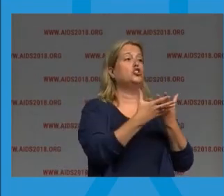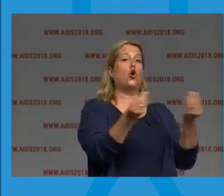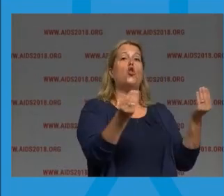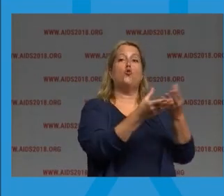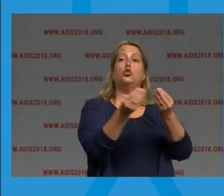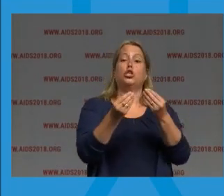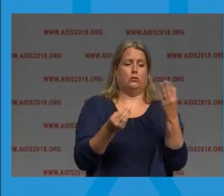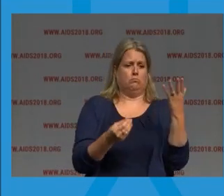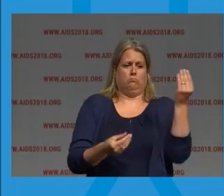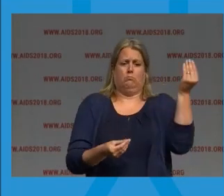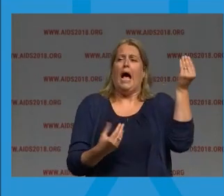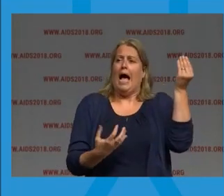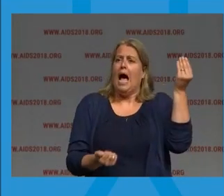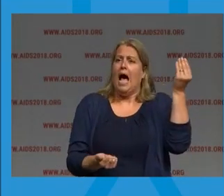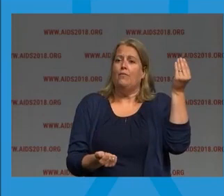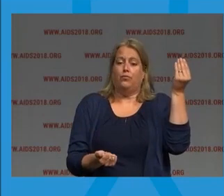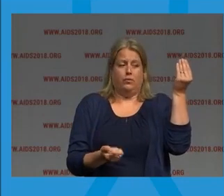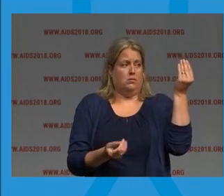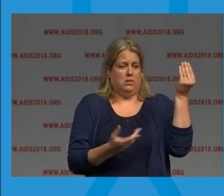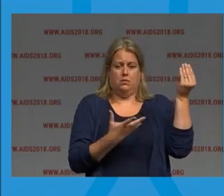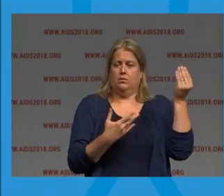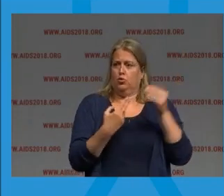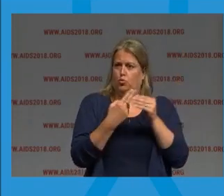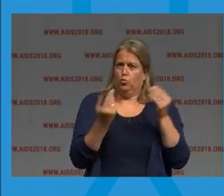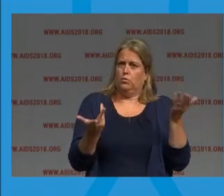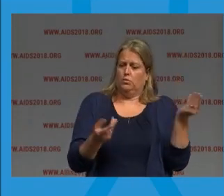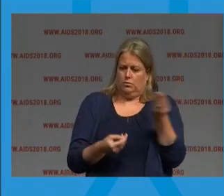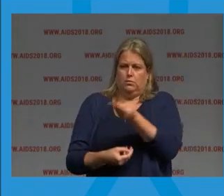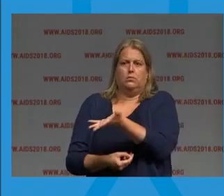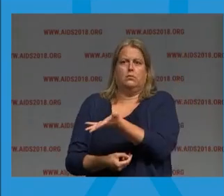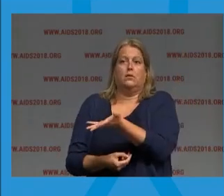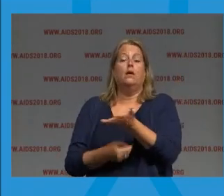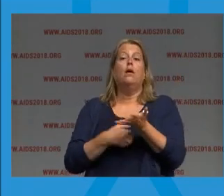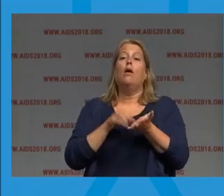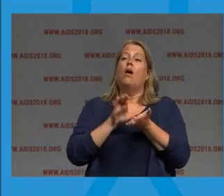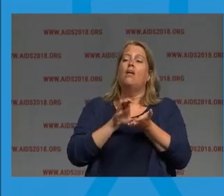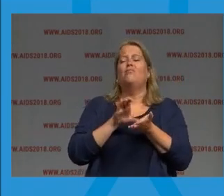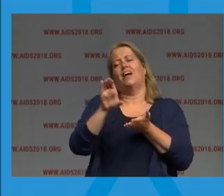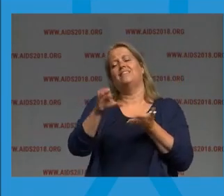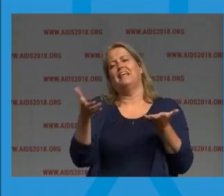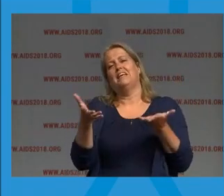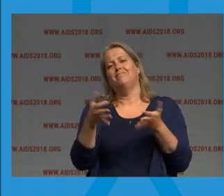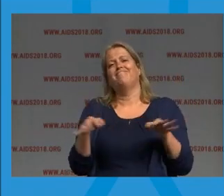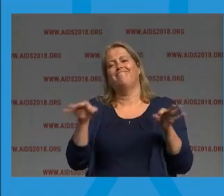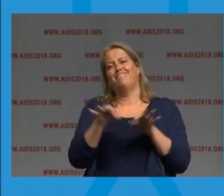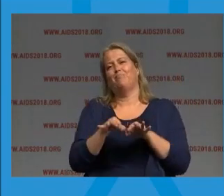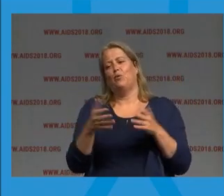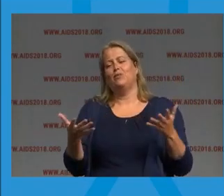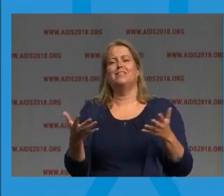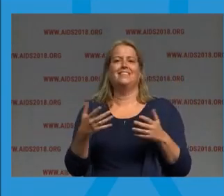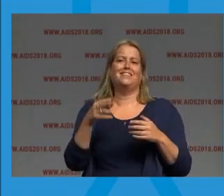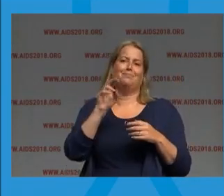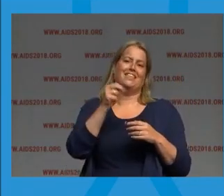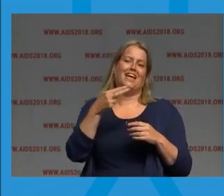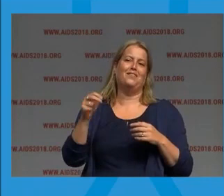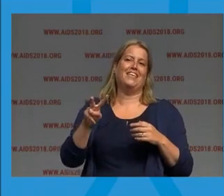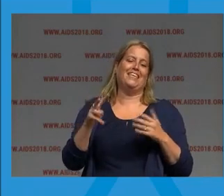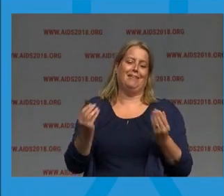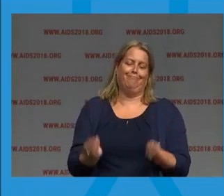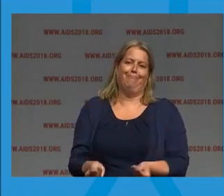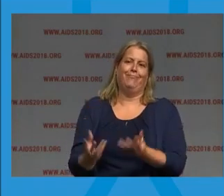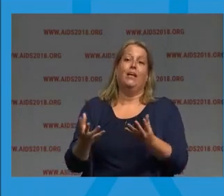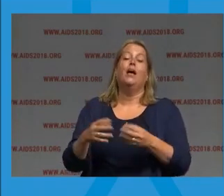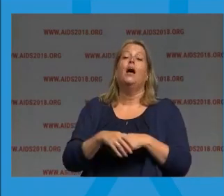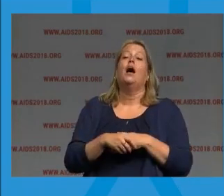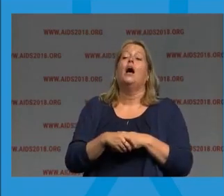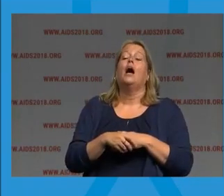fingertips already. They're just not being used. Funding is, of course, essential to tackling HIV. I'm proud to say